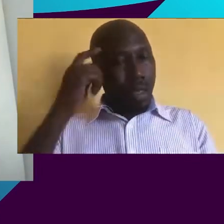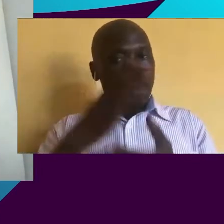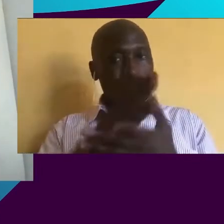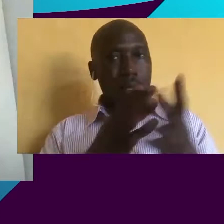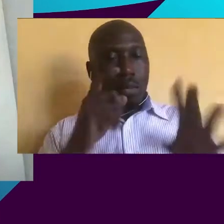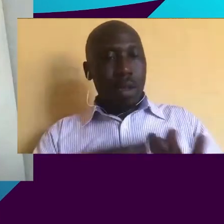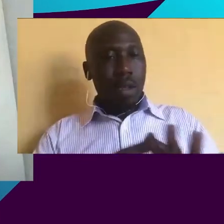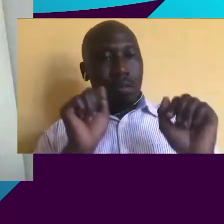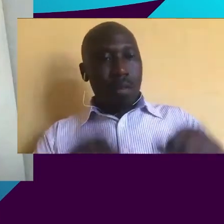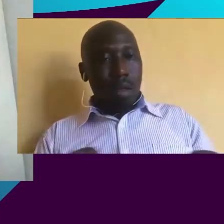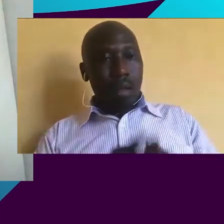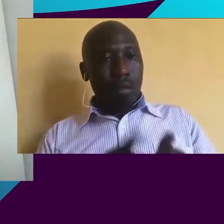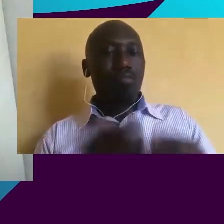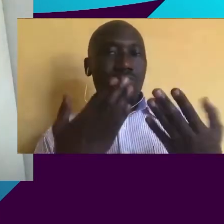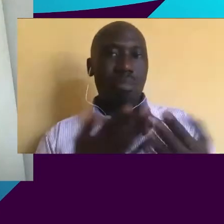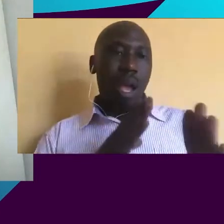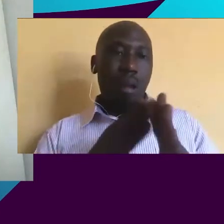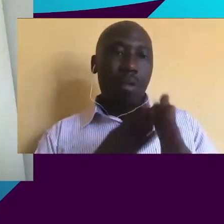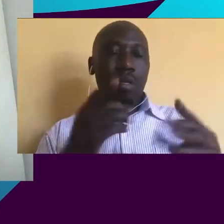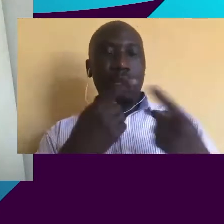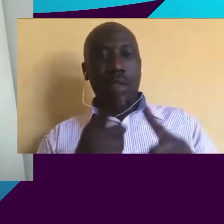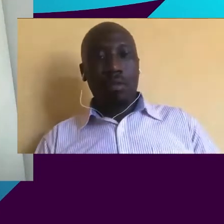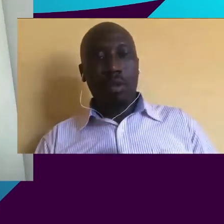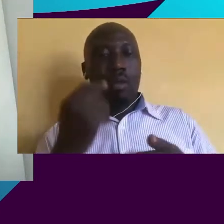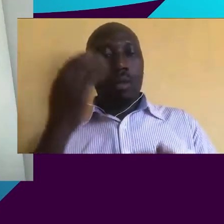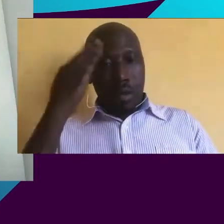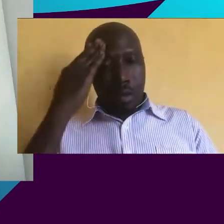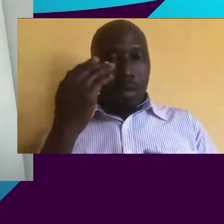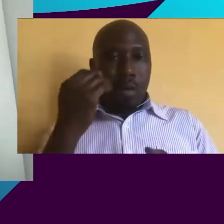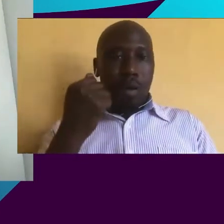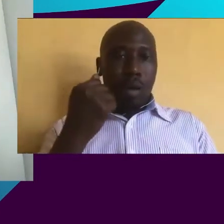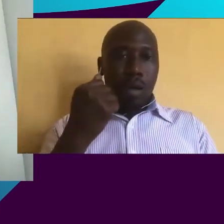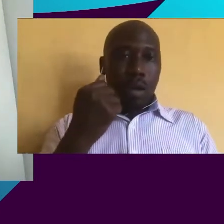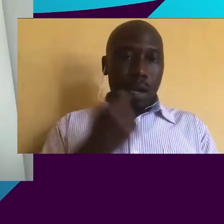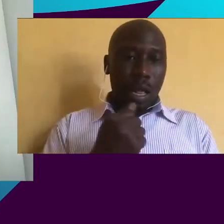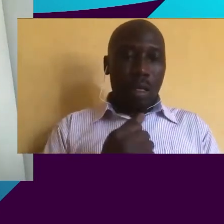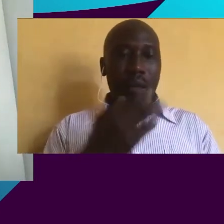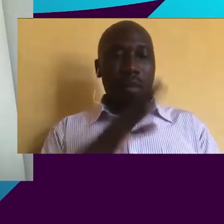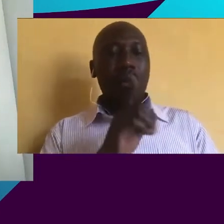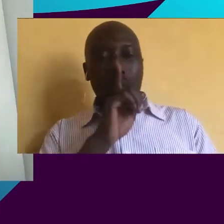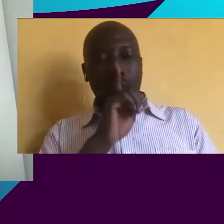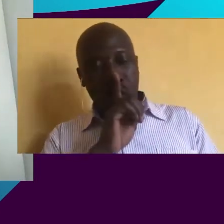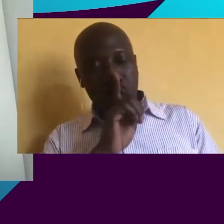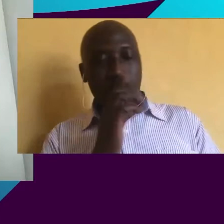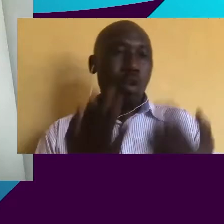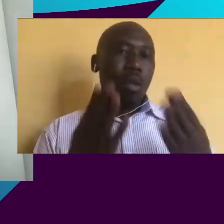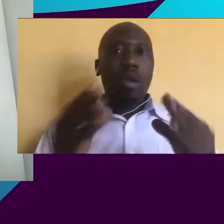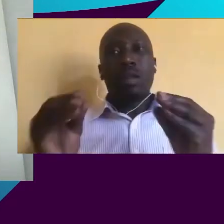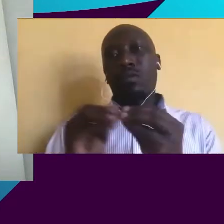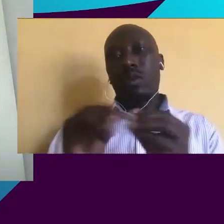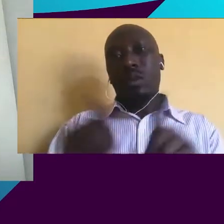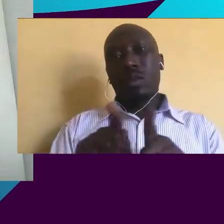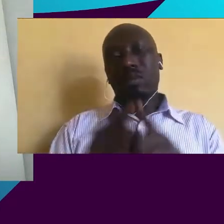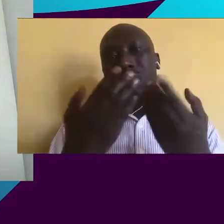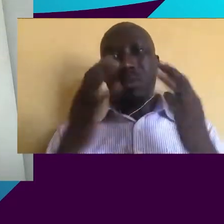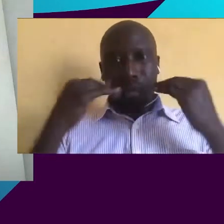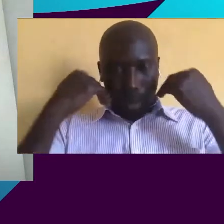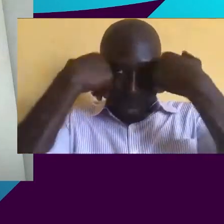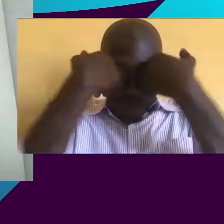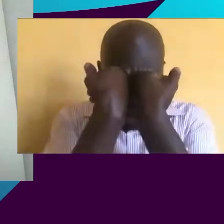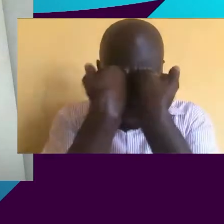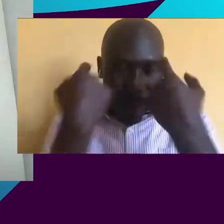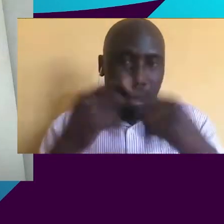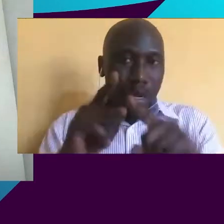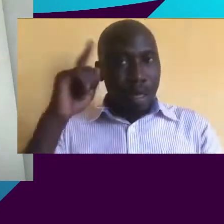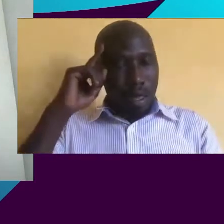it that little bit different. You know, girls are a little bit more quiet than boys. You know, they seem a little bit shy. But I think girls just take on